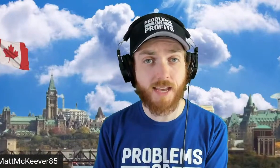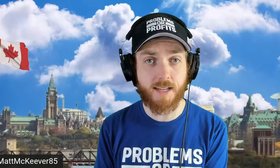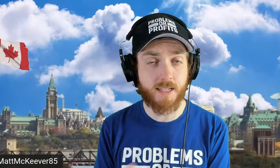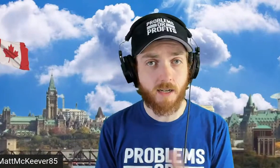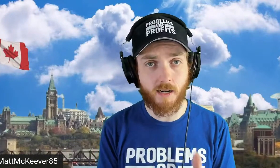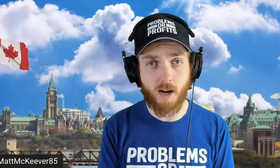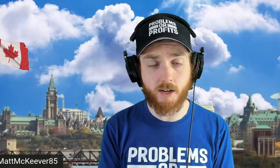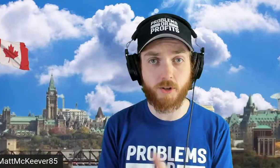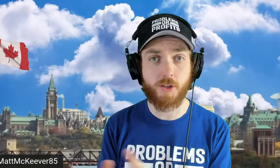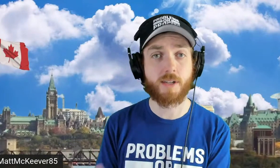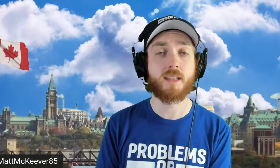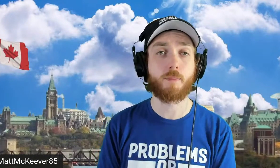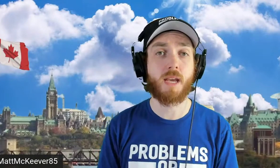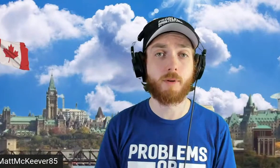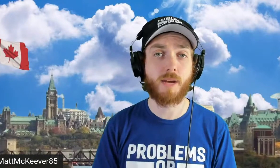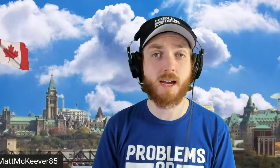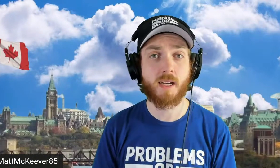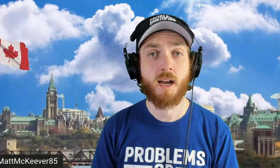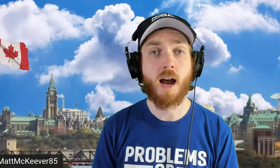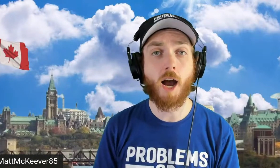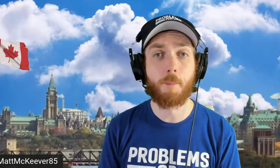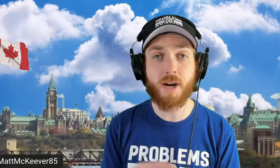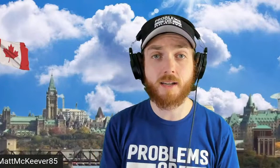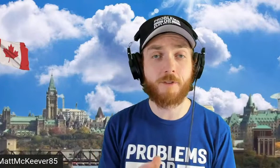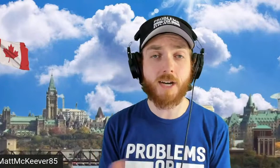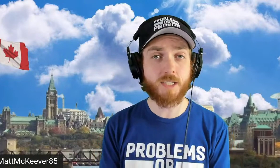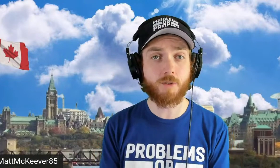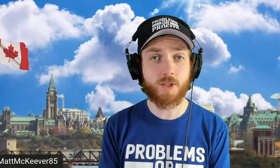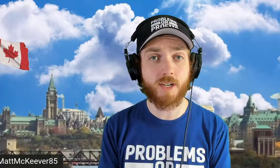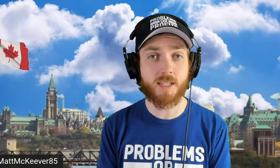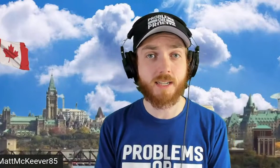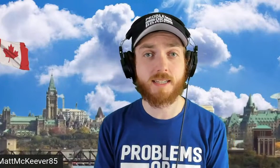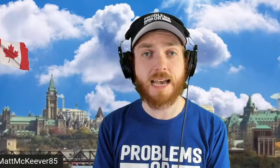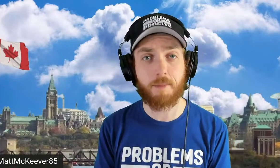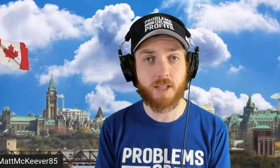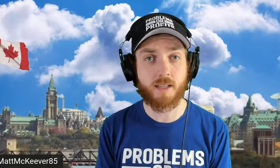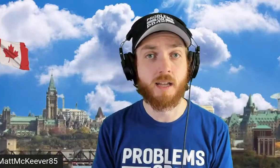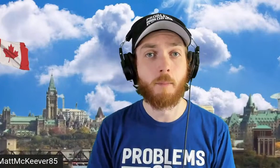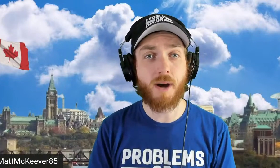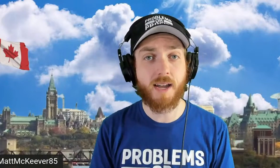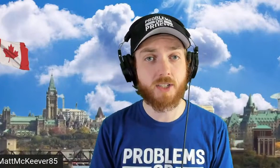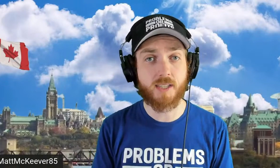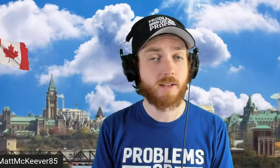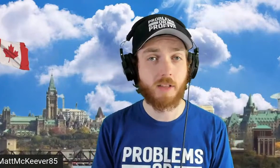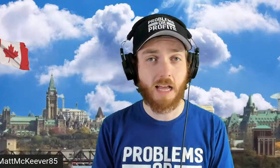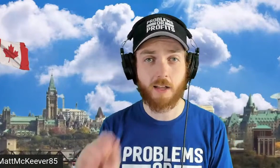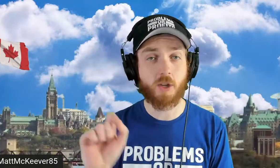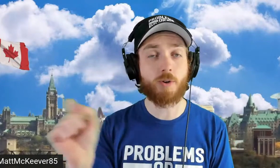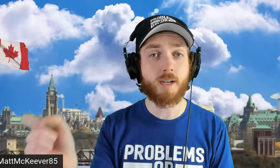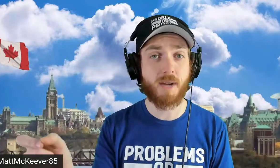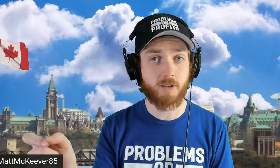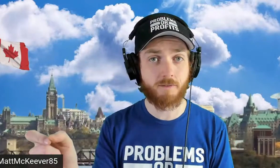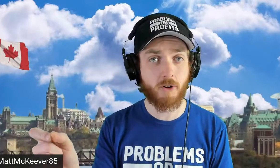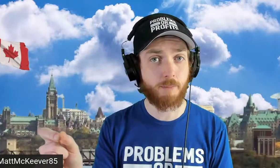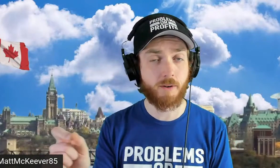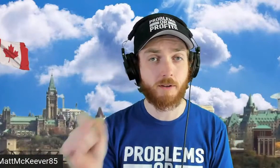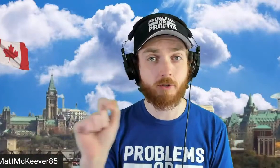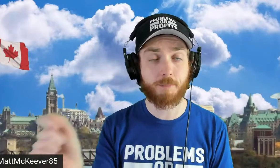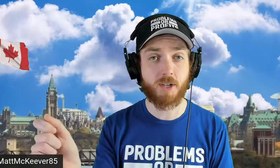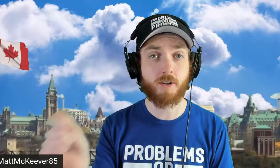check out that. It's on Audible. You can get the paperback. But if you guys are interested in dabbling, buying just a token amount